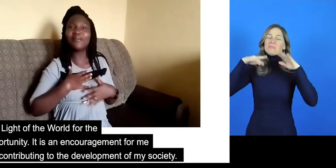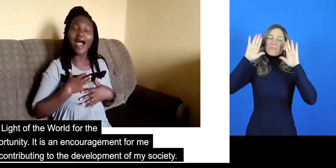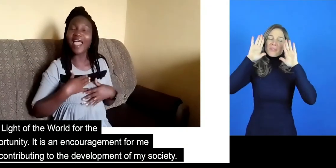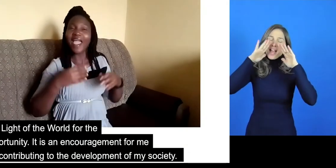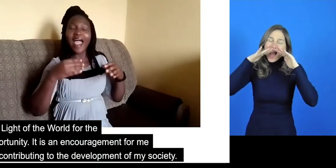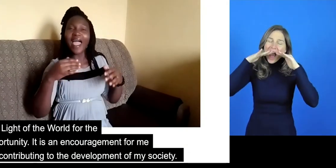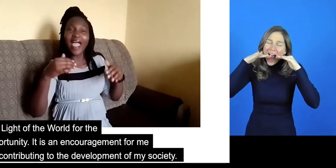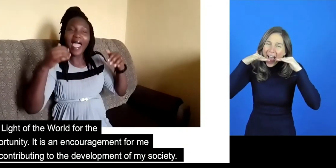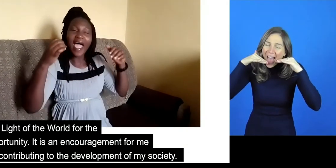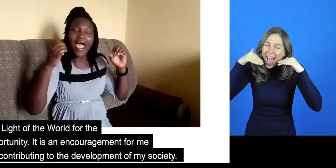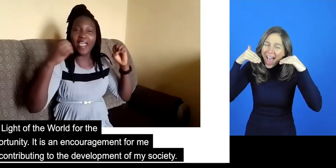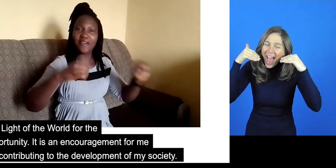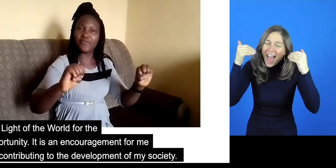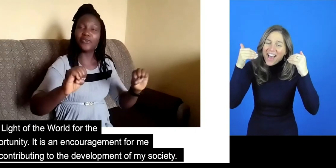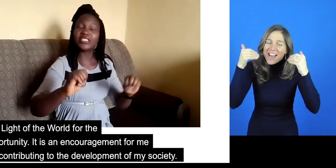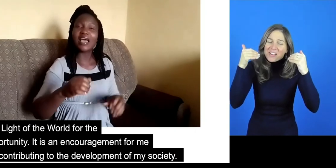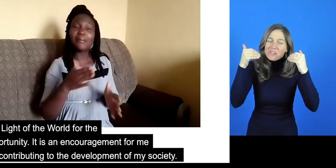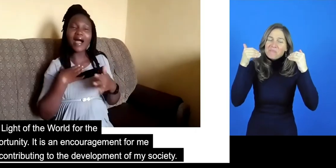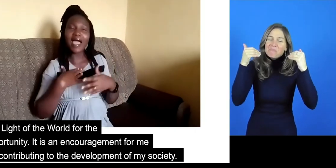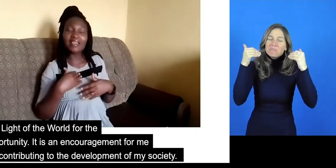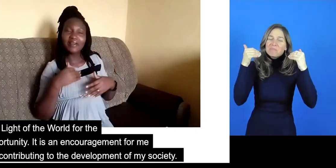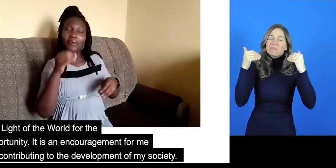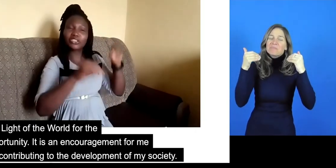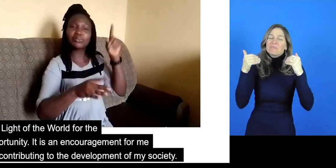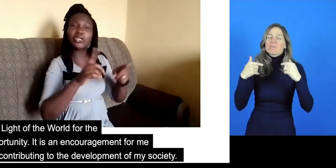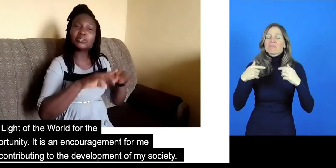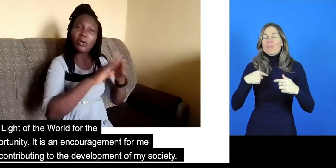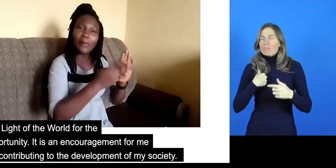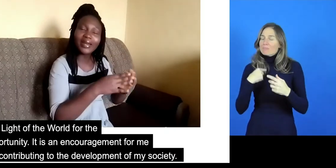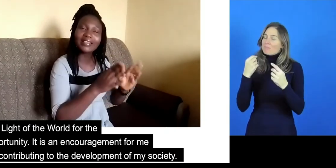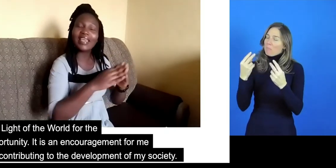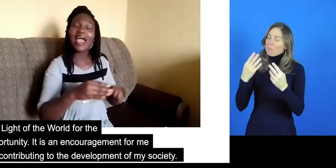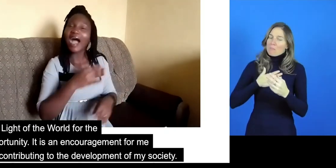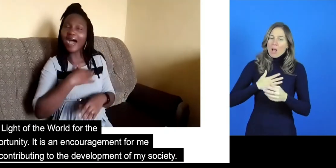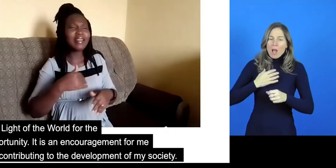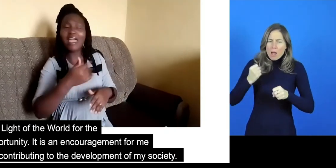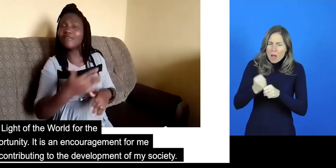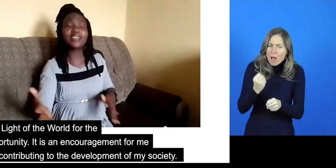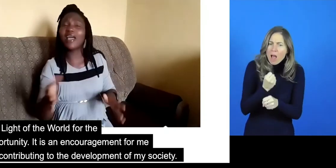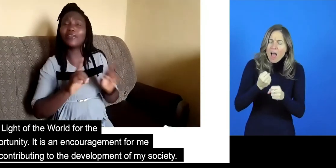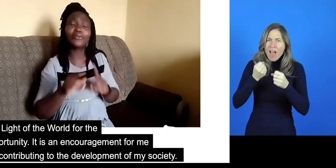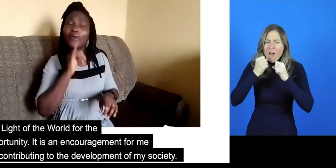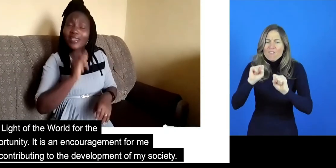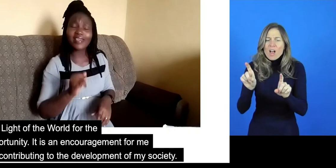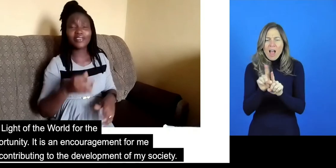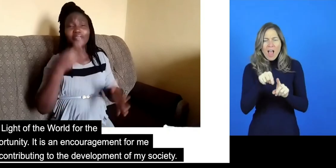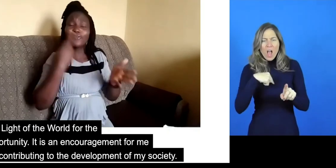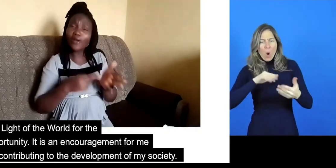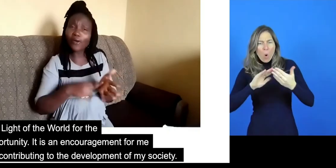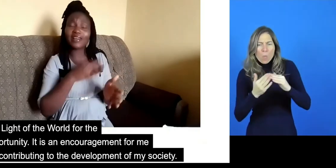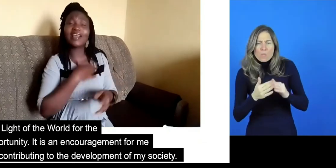That's my effort, my contribution to community, and everything I do